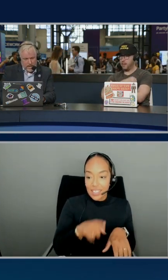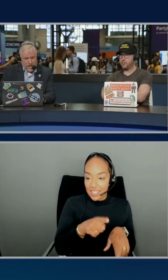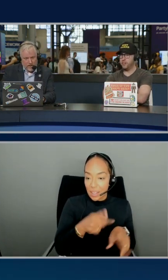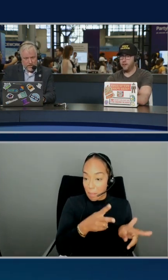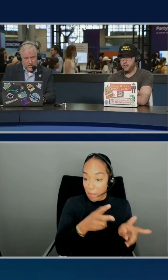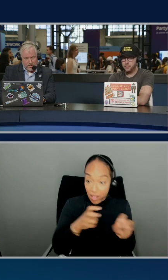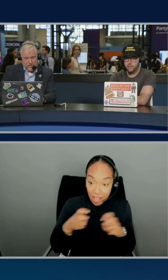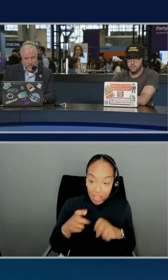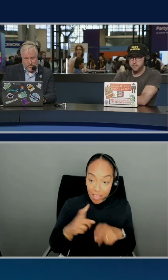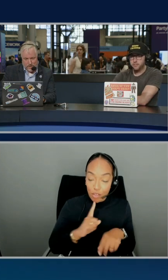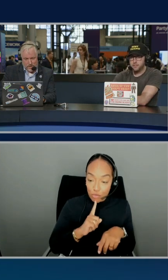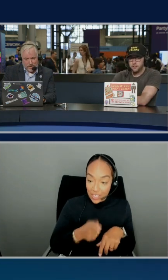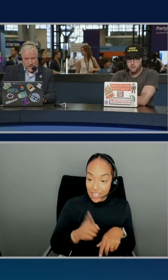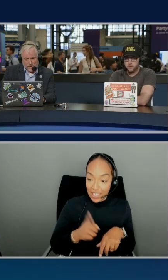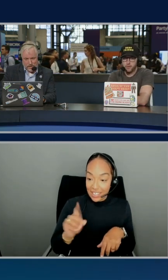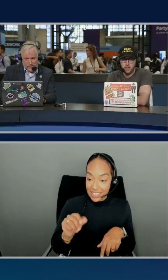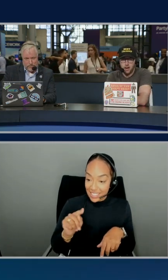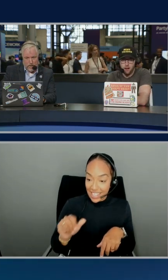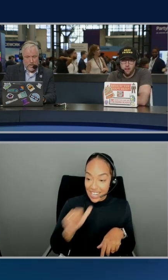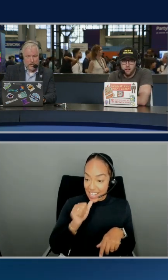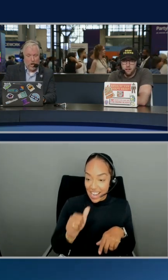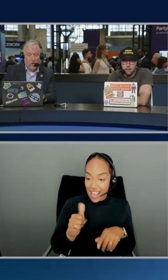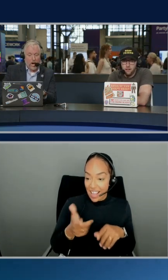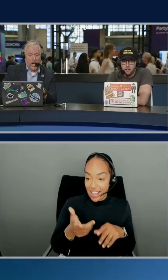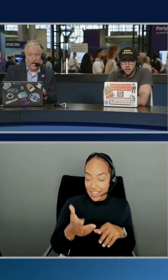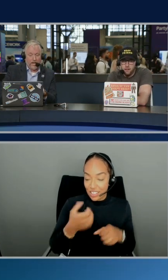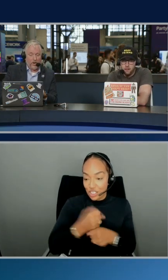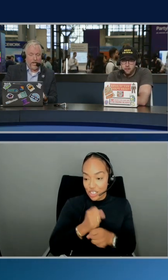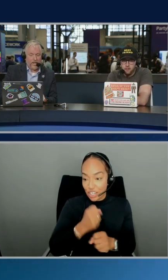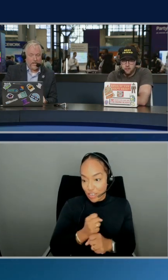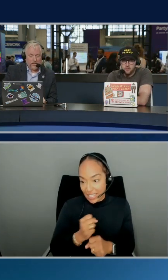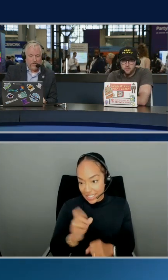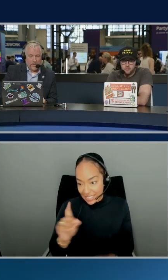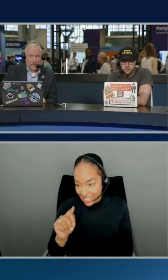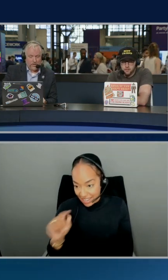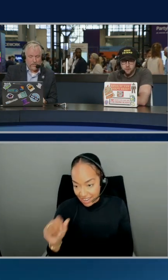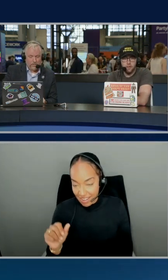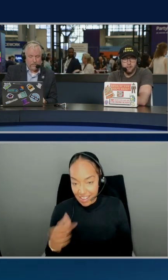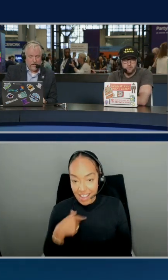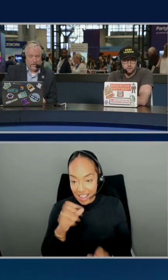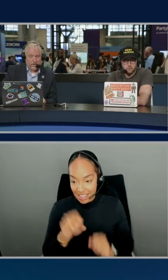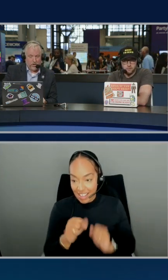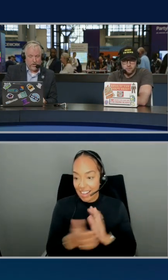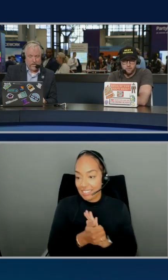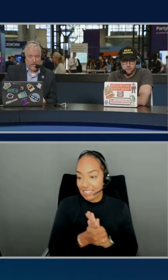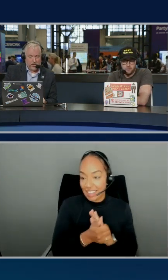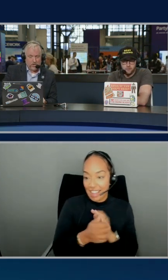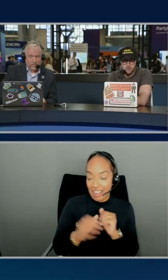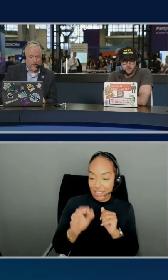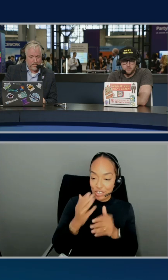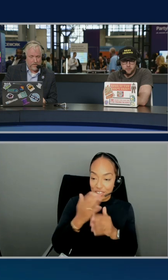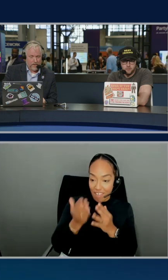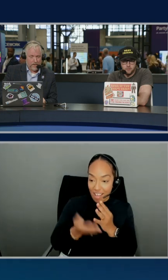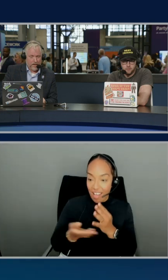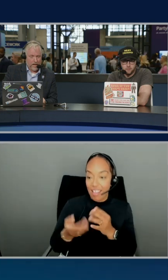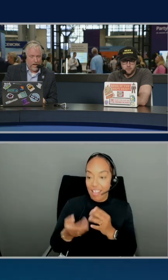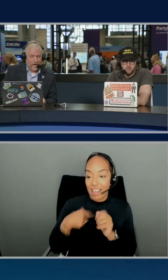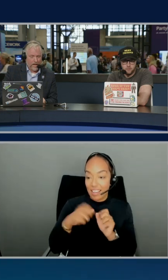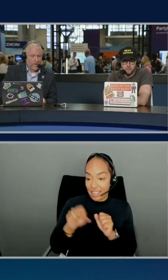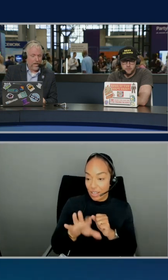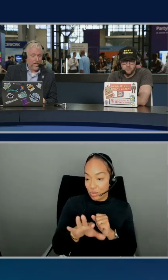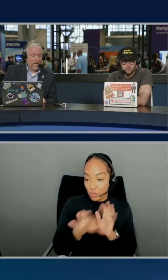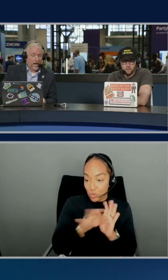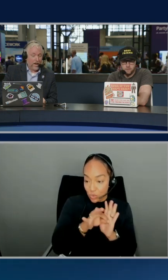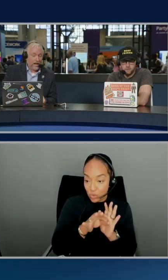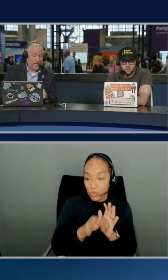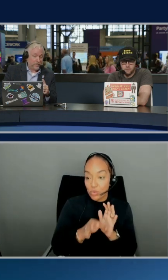data, not generating data. Let's do What do we got? So here I can attach files. Okay. So notice I can choose files. And